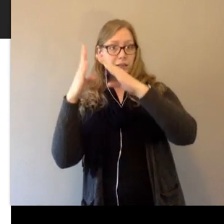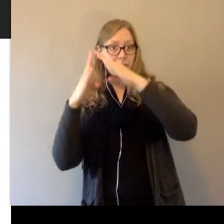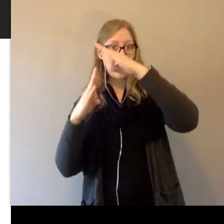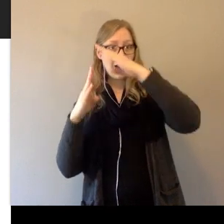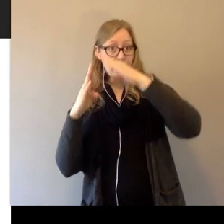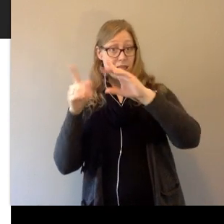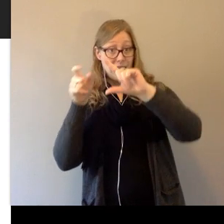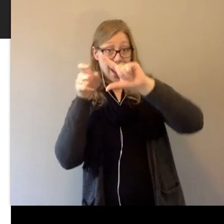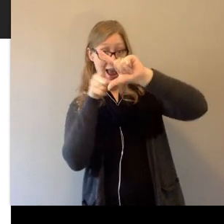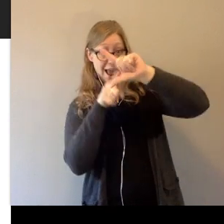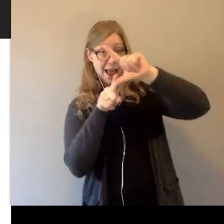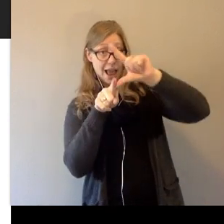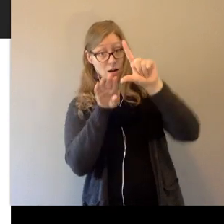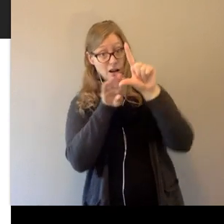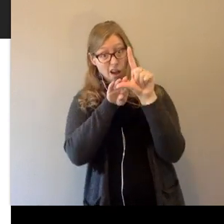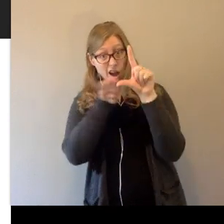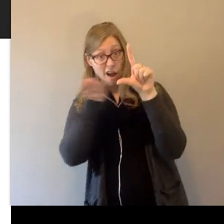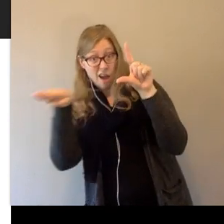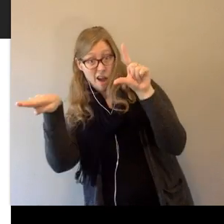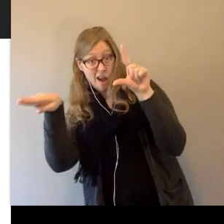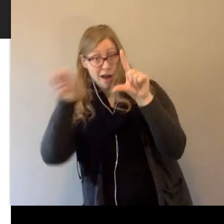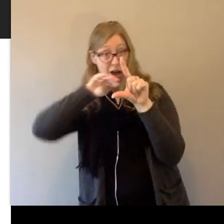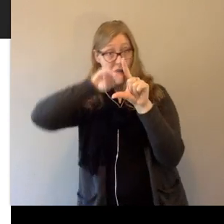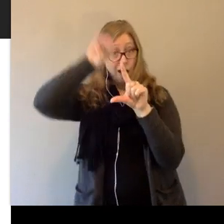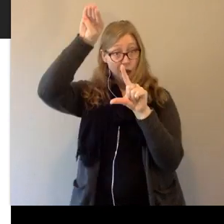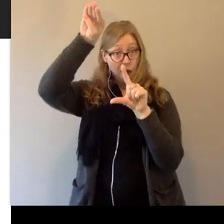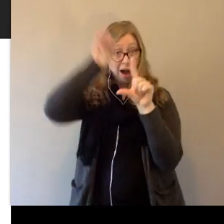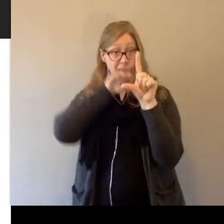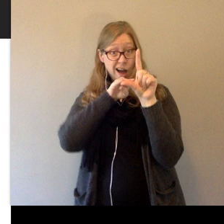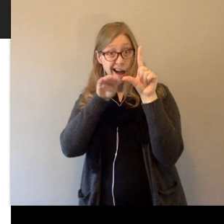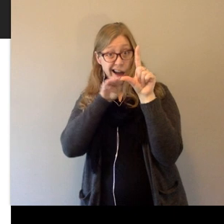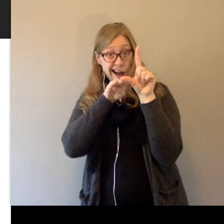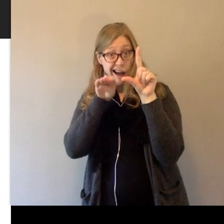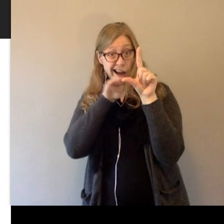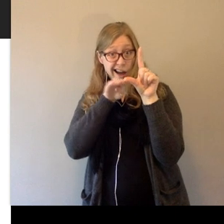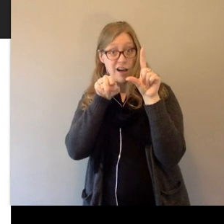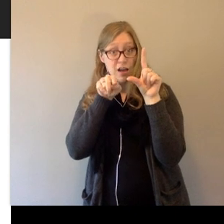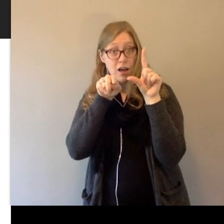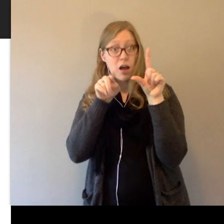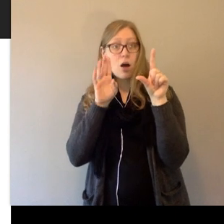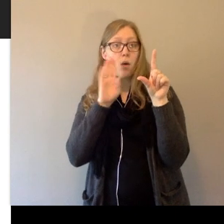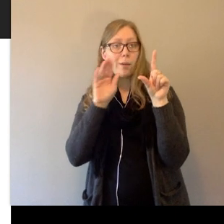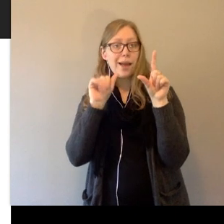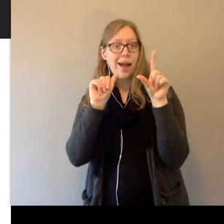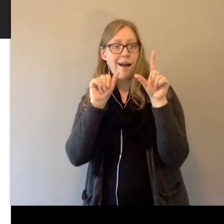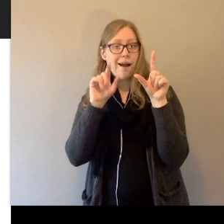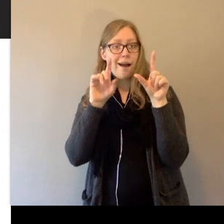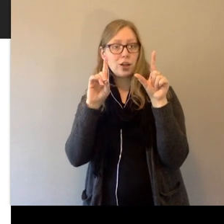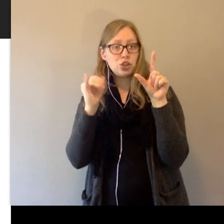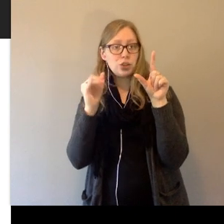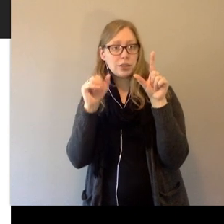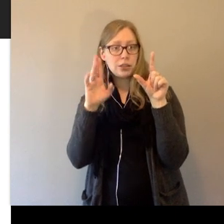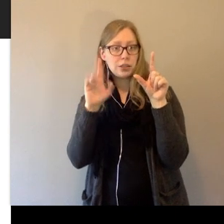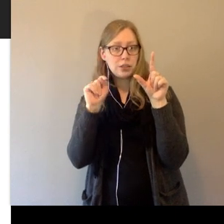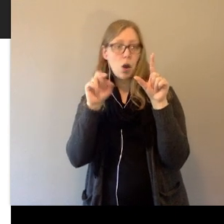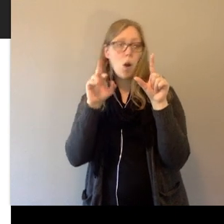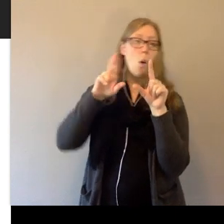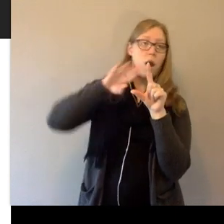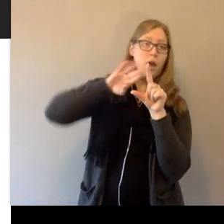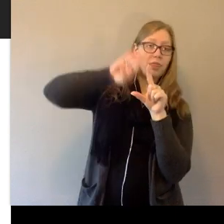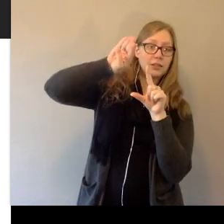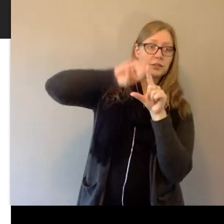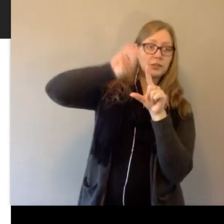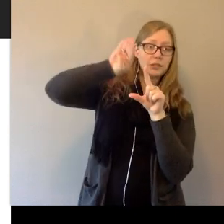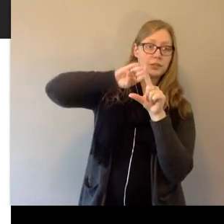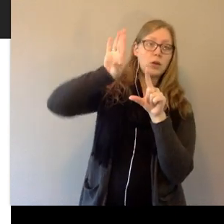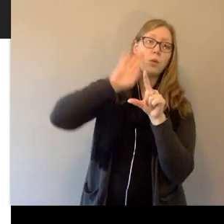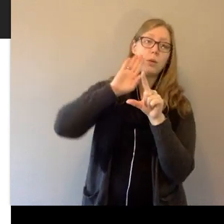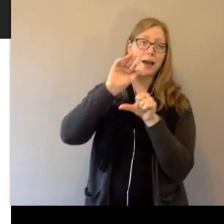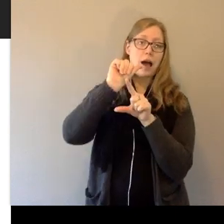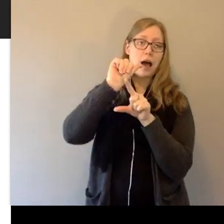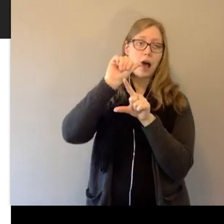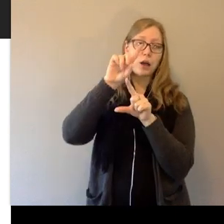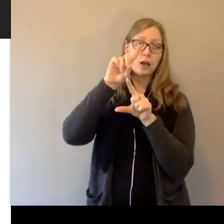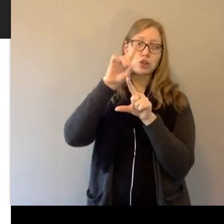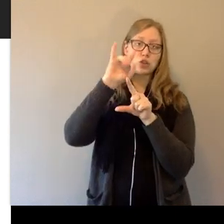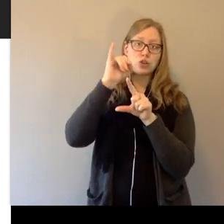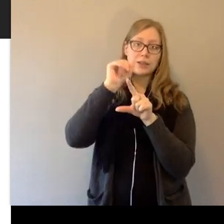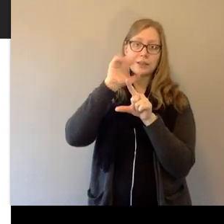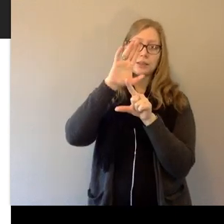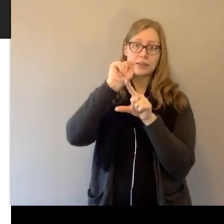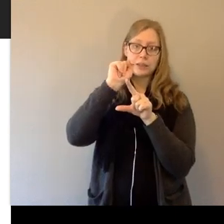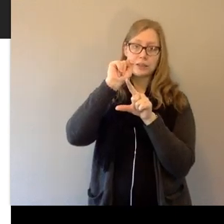hypotenuse. The other side of the angle is the adjacent side, and that is the side FD. So I'm going to label